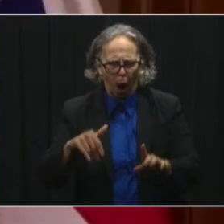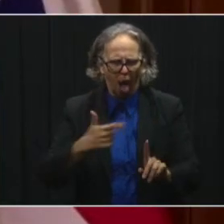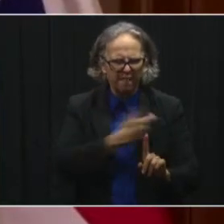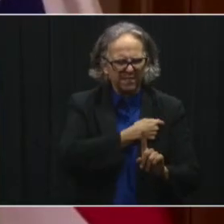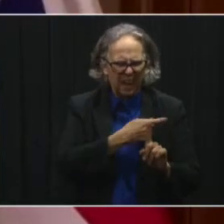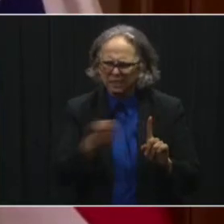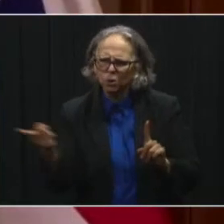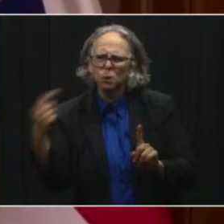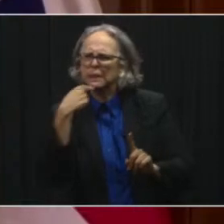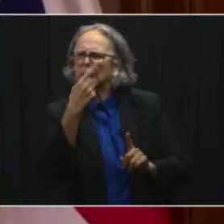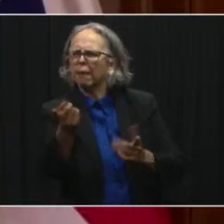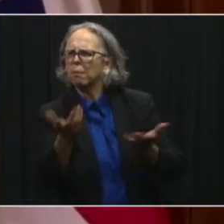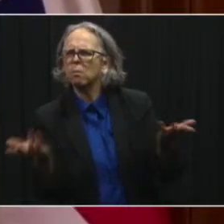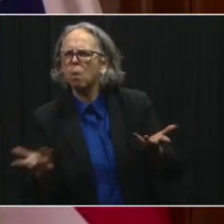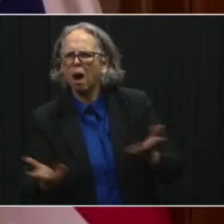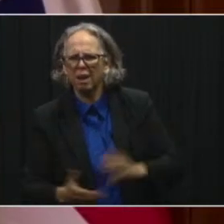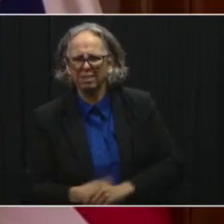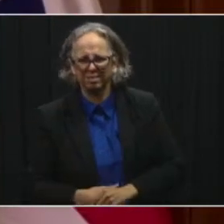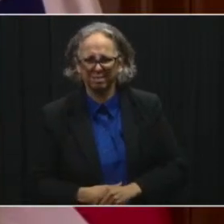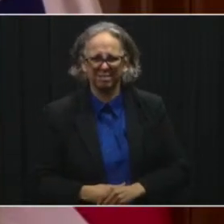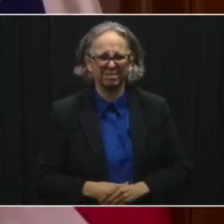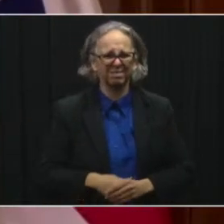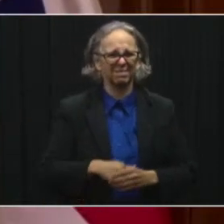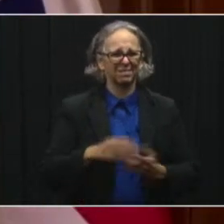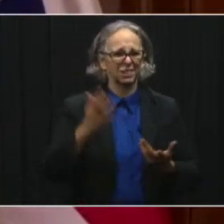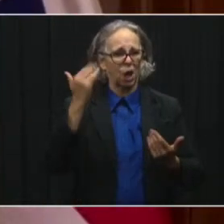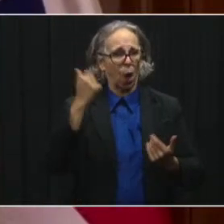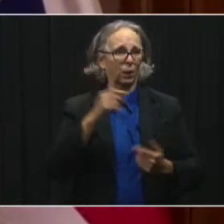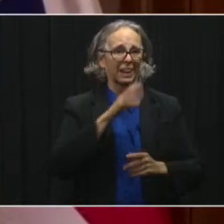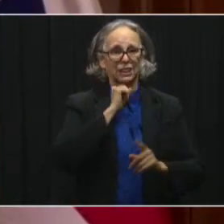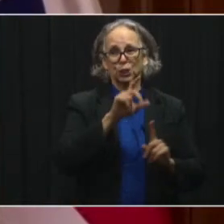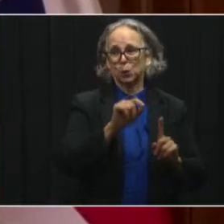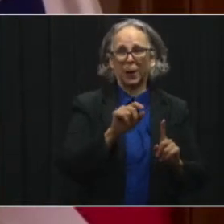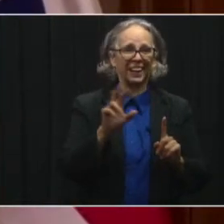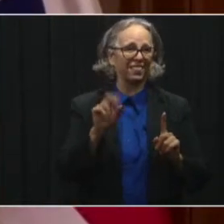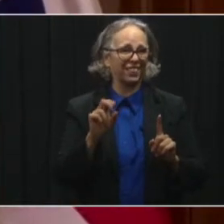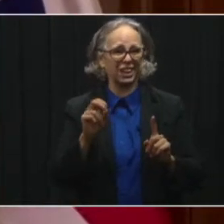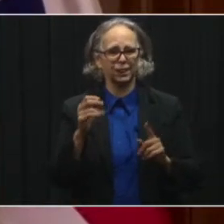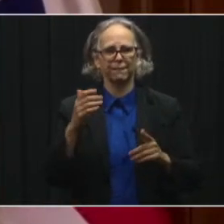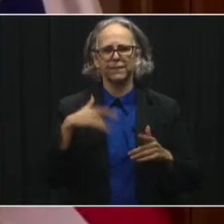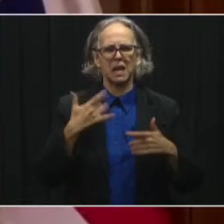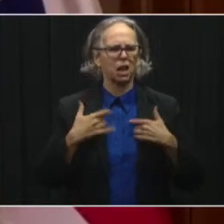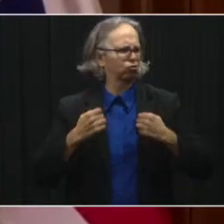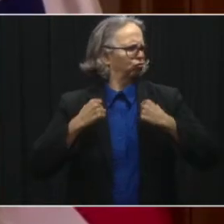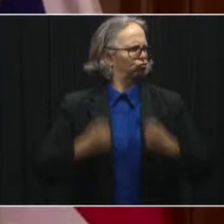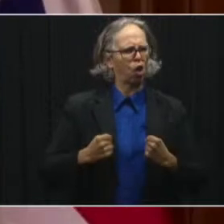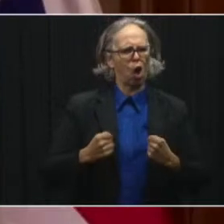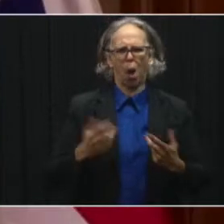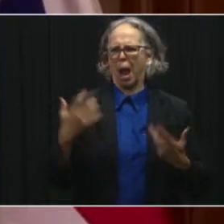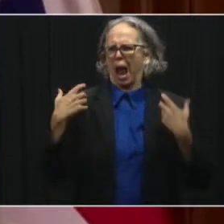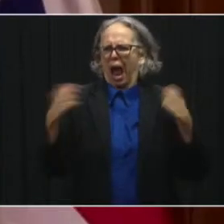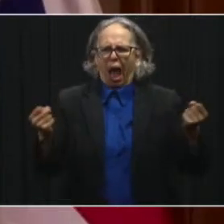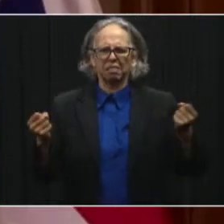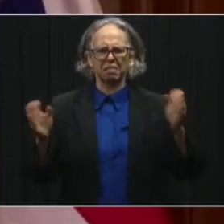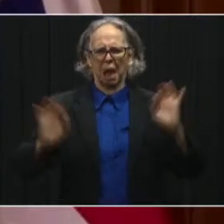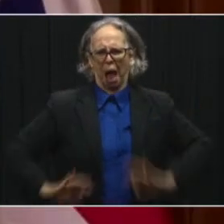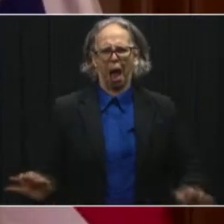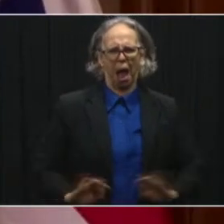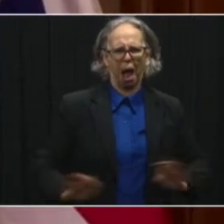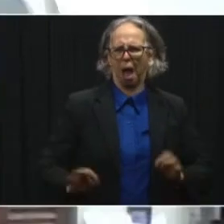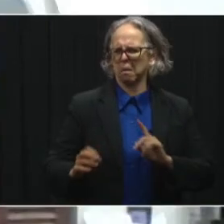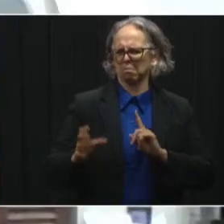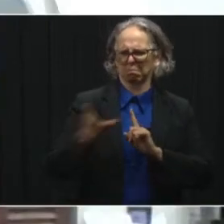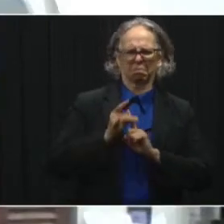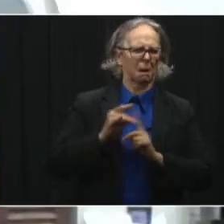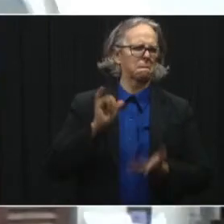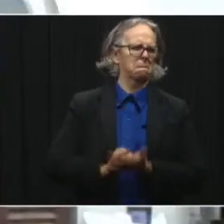Yeah, because, you know, when you're 20, 30, and 40, you feel, you know, so strong and healthy and infallible to everything else.